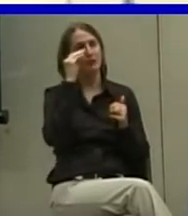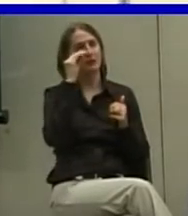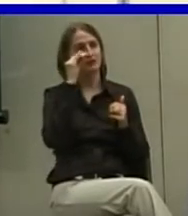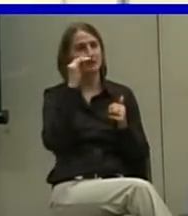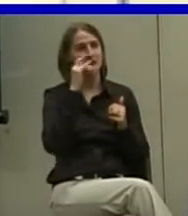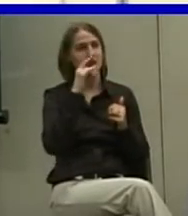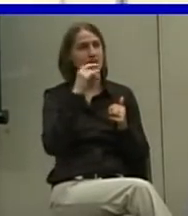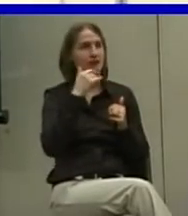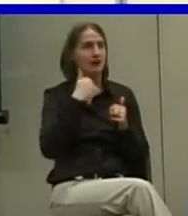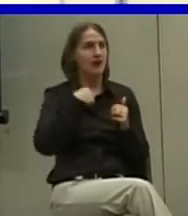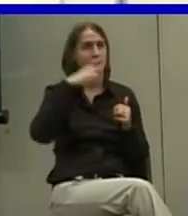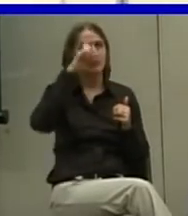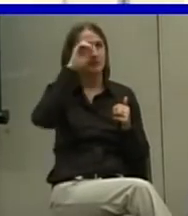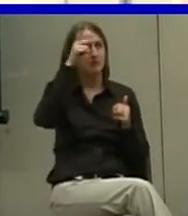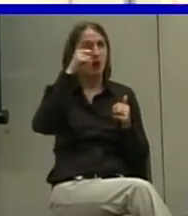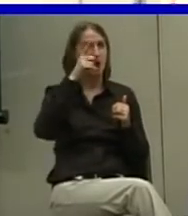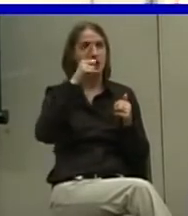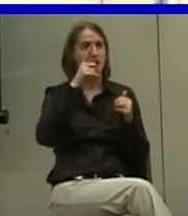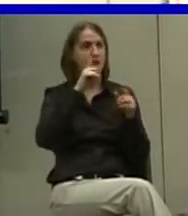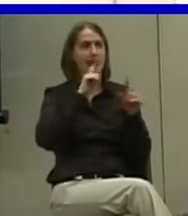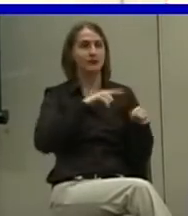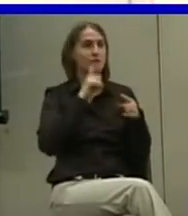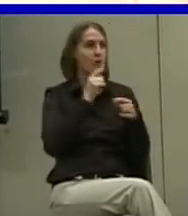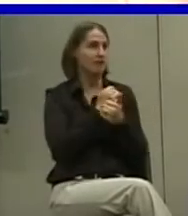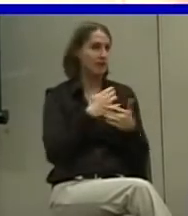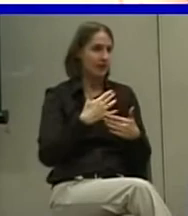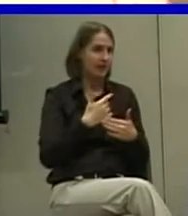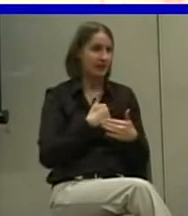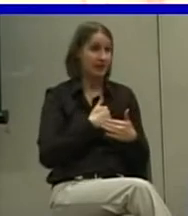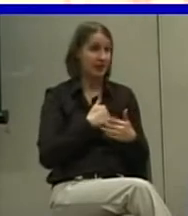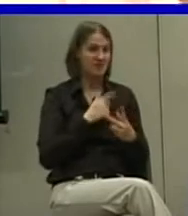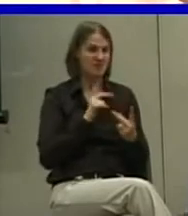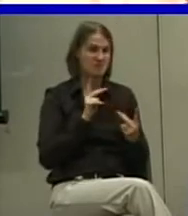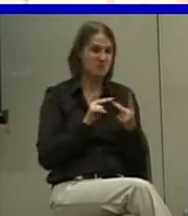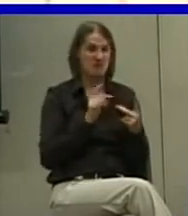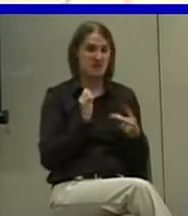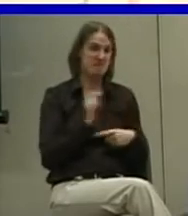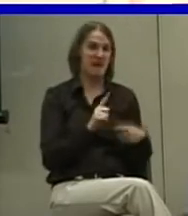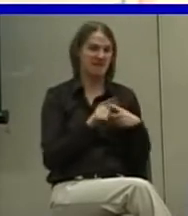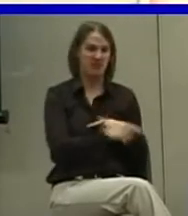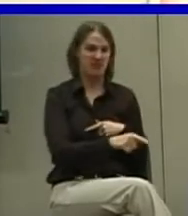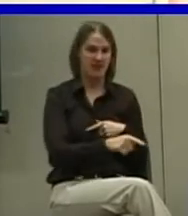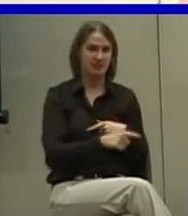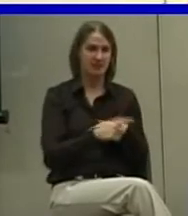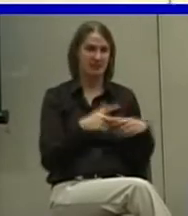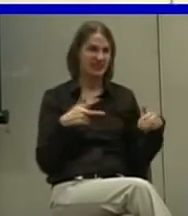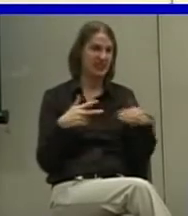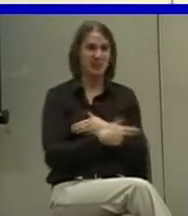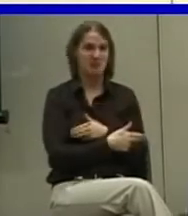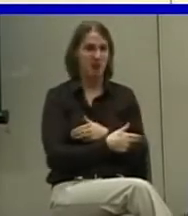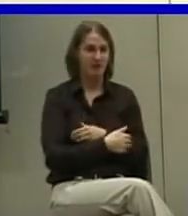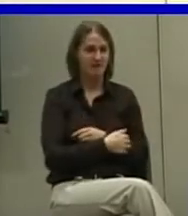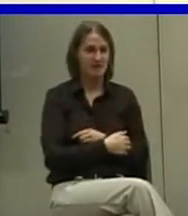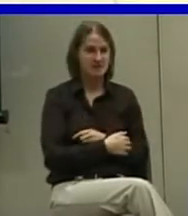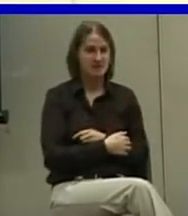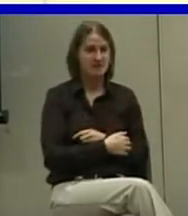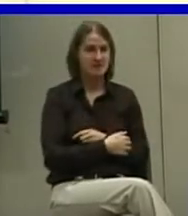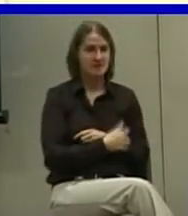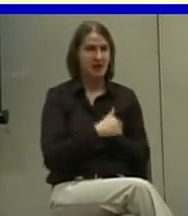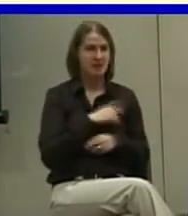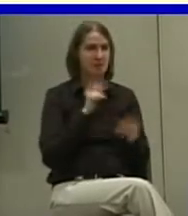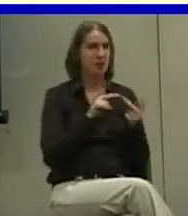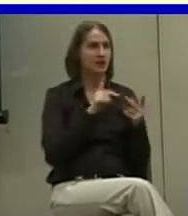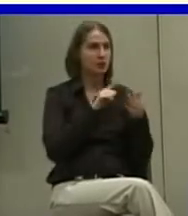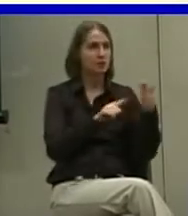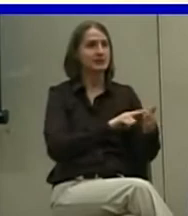smart remark to say to me for everything, and I've got the perfect one to come back at them with to cut them right off at the knees. And when I